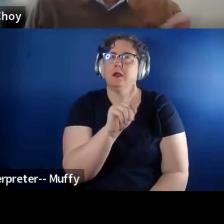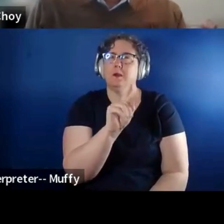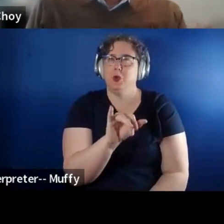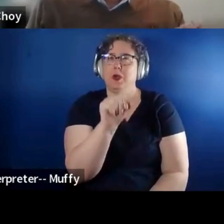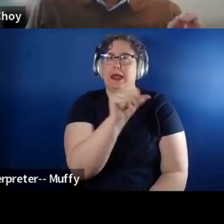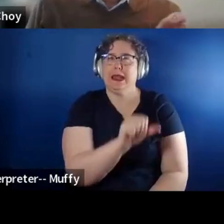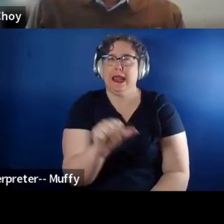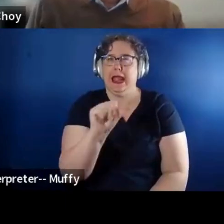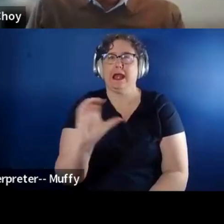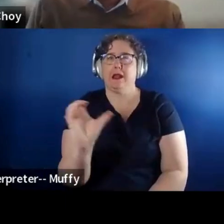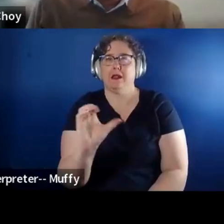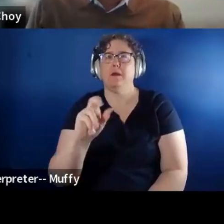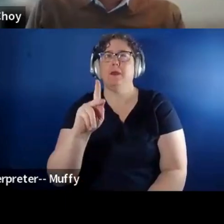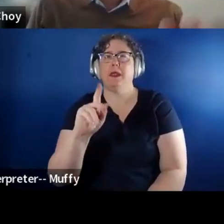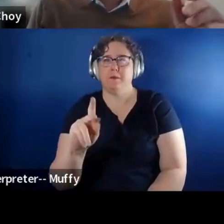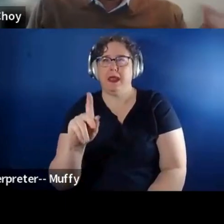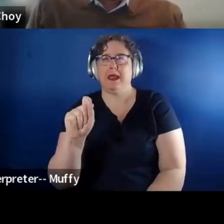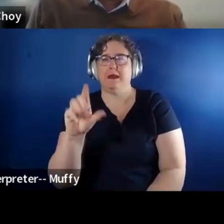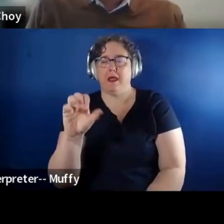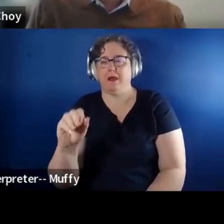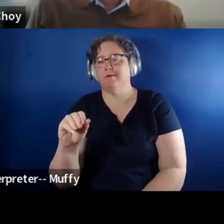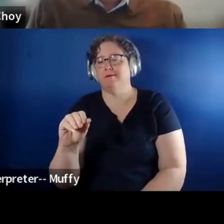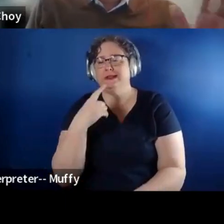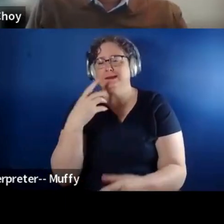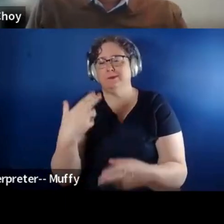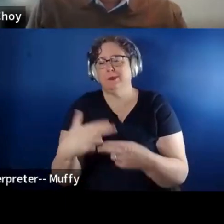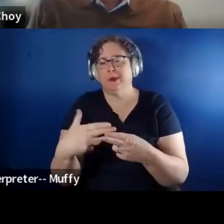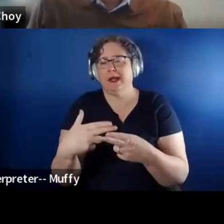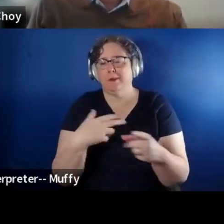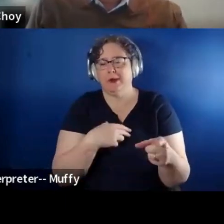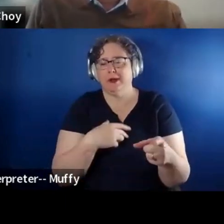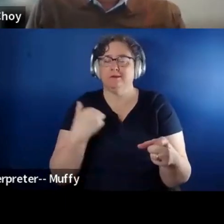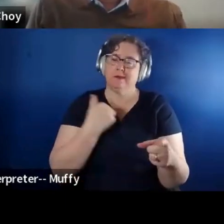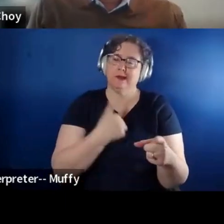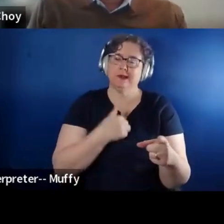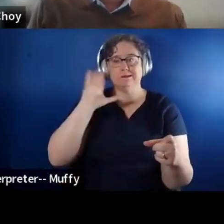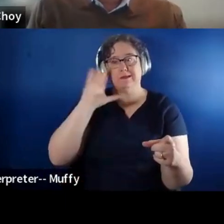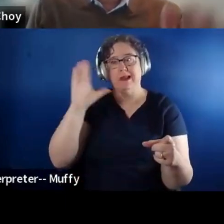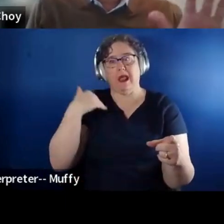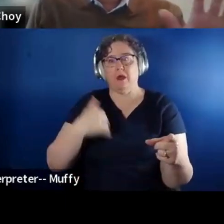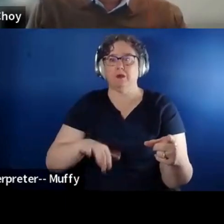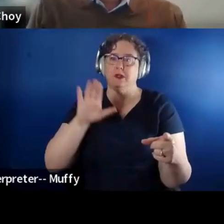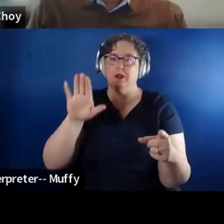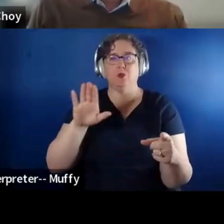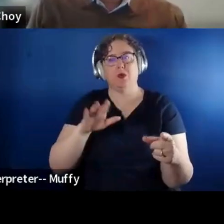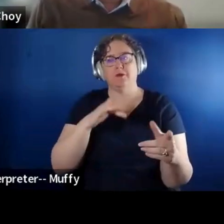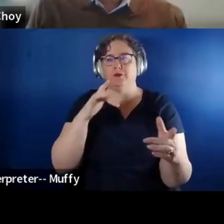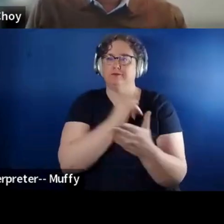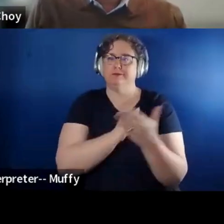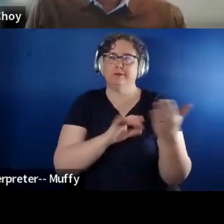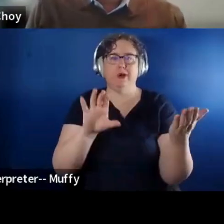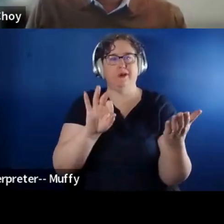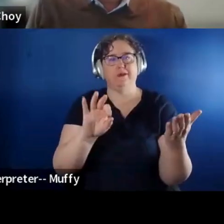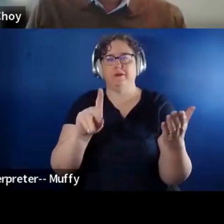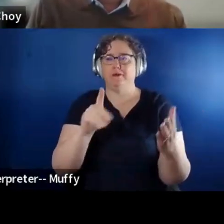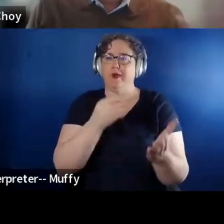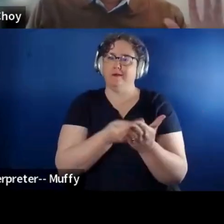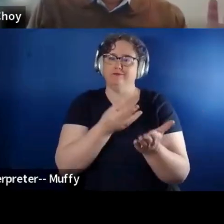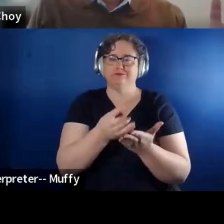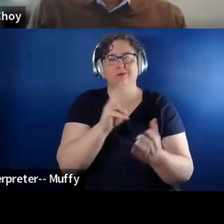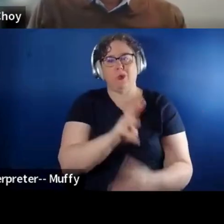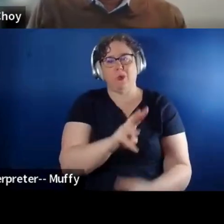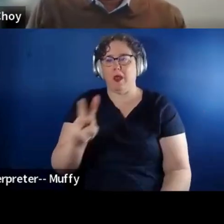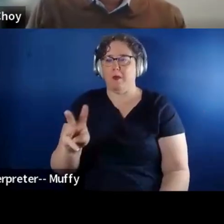community@columbiabank.com, and address it to me, and just say, hey, we're on this the wonderful ArtsFund sponsored